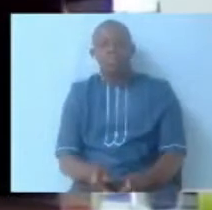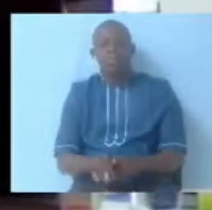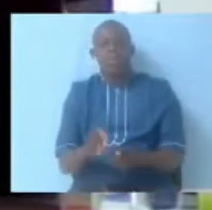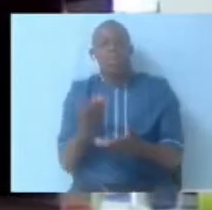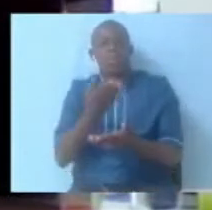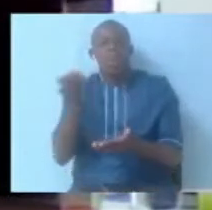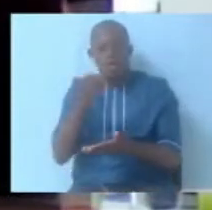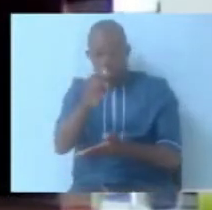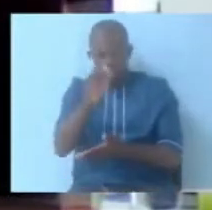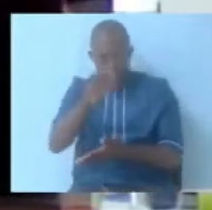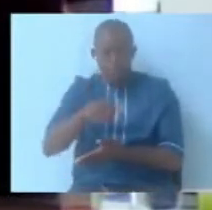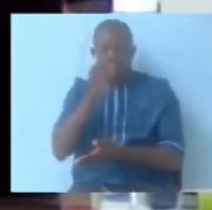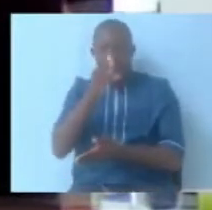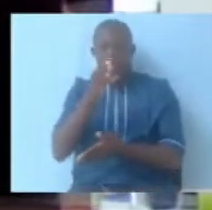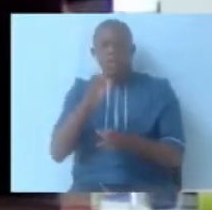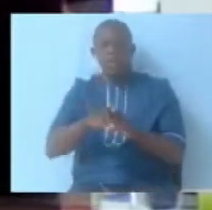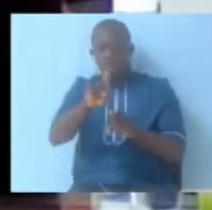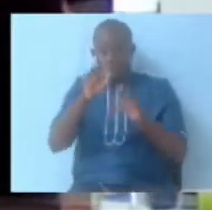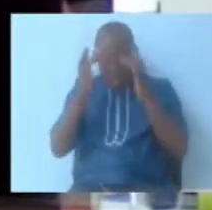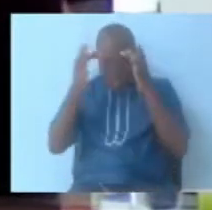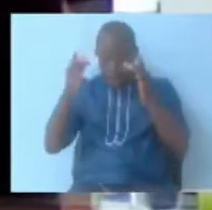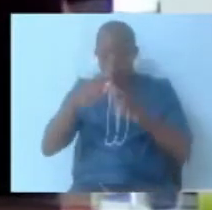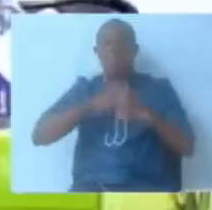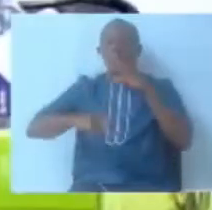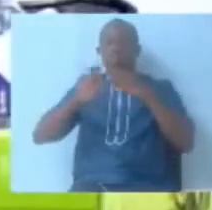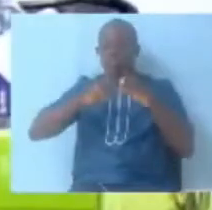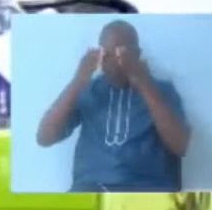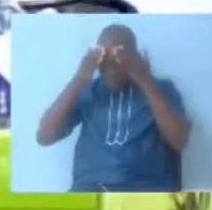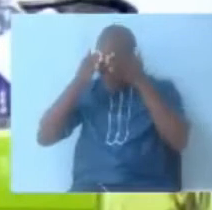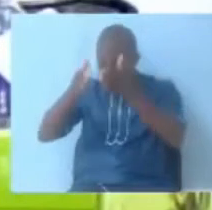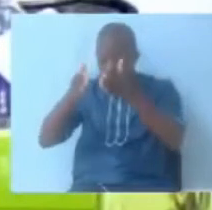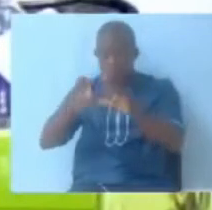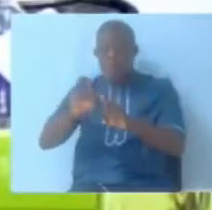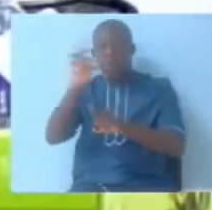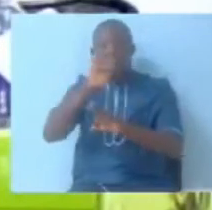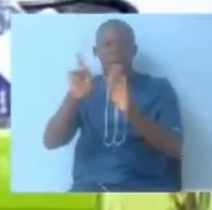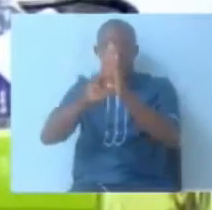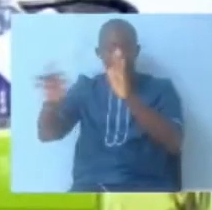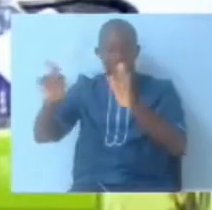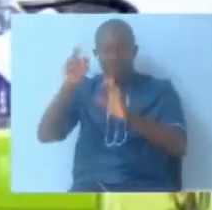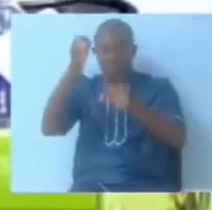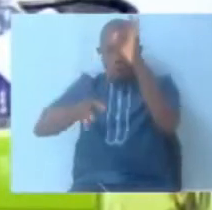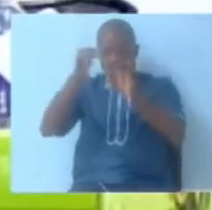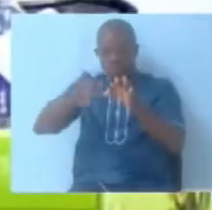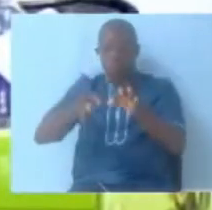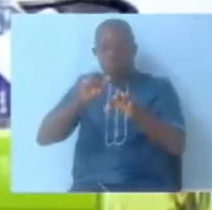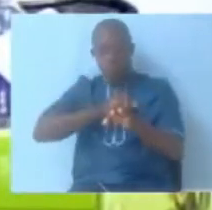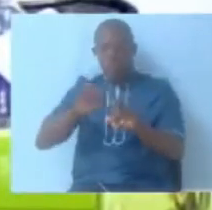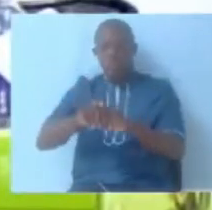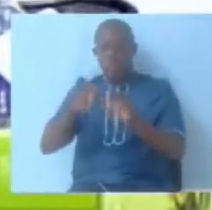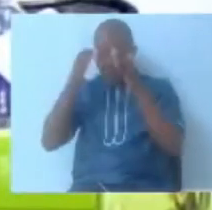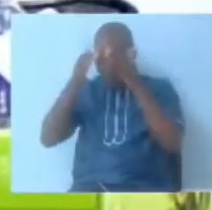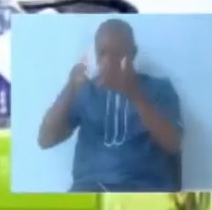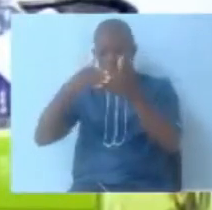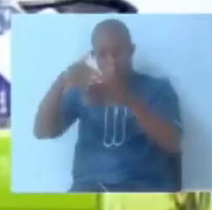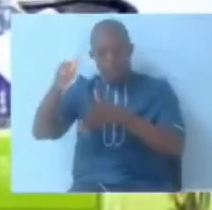of cases would you normally involve yourself with? Iba for ito ba for ko fan na jumala mu fan na me yalongo ite nyati limu fan na anu